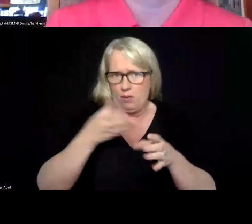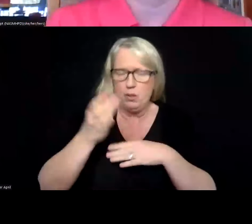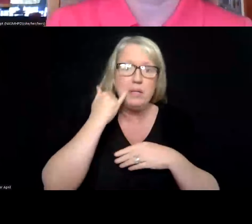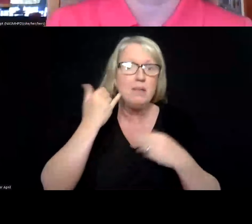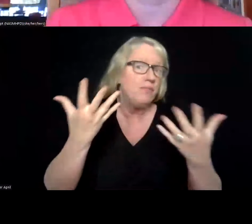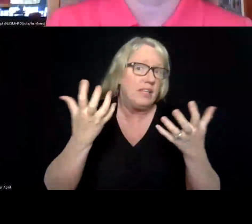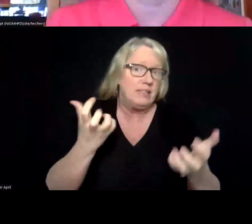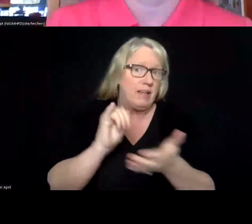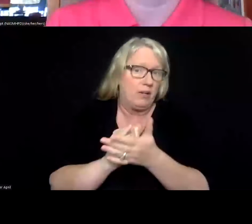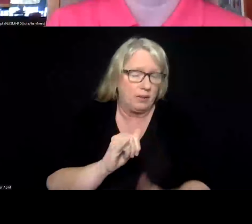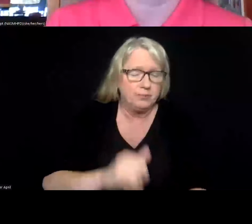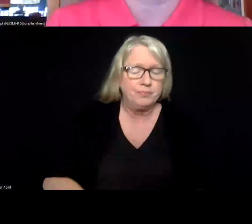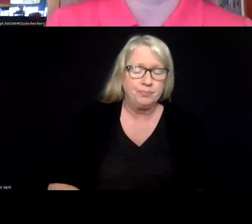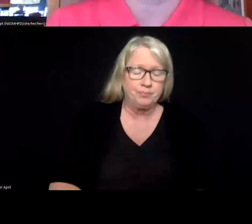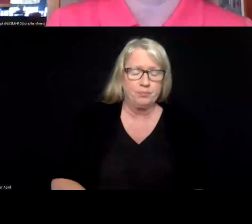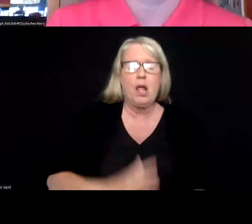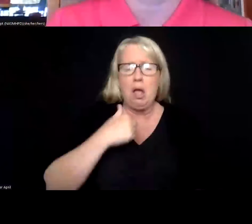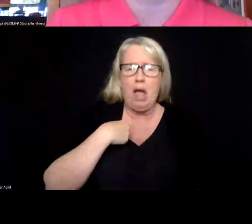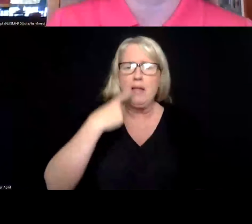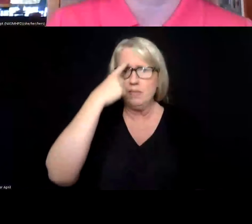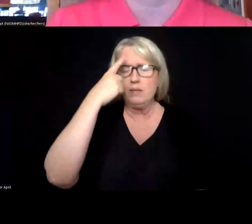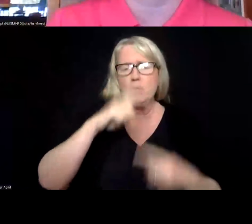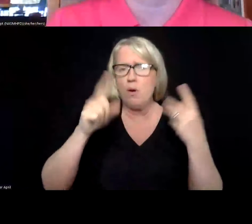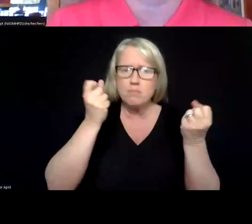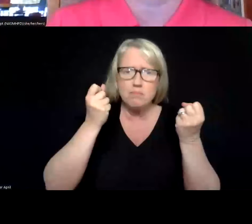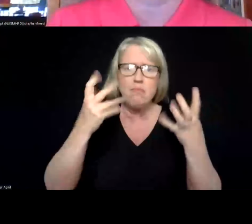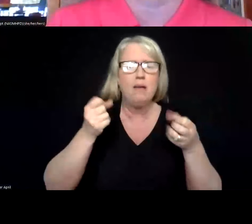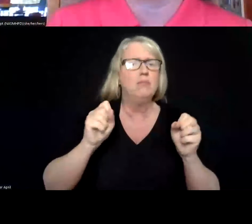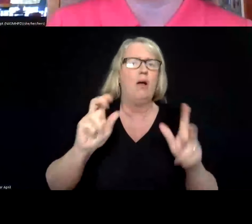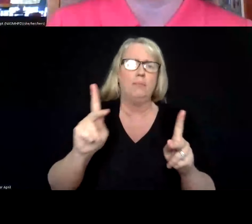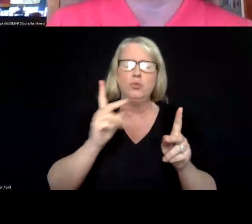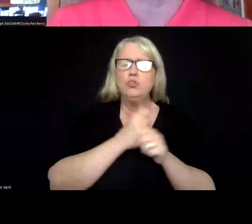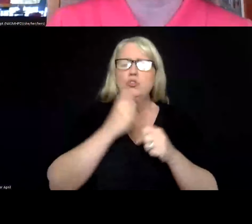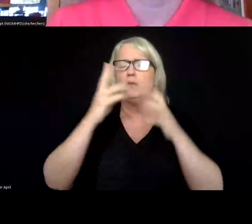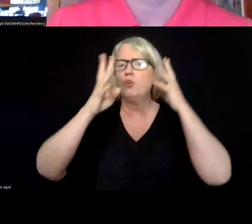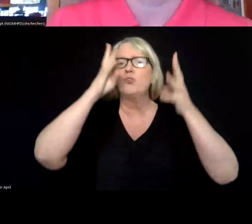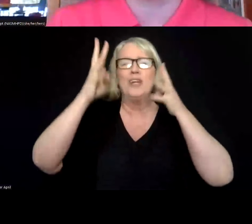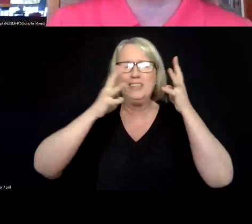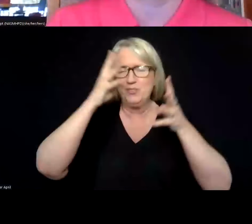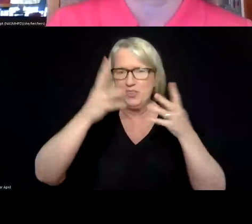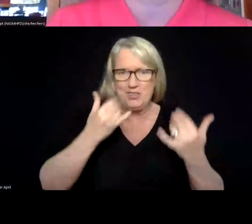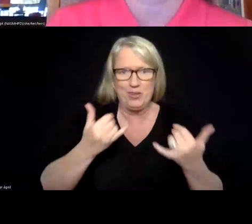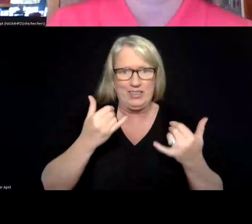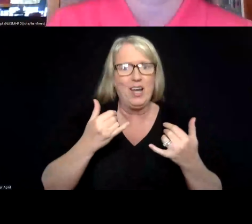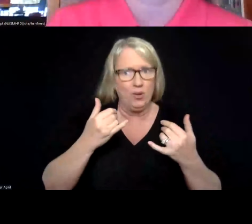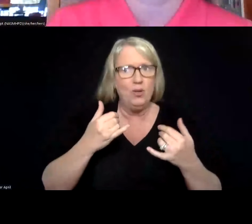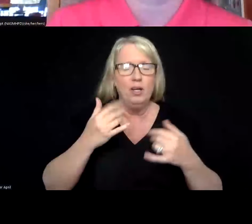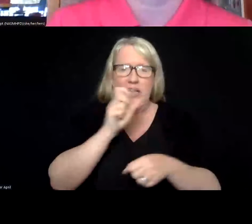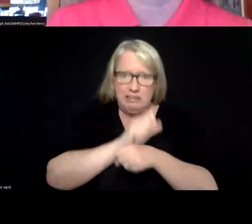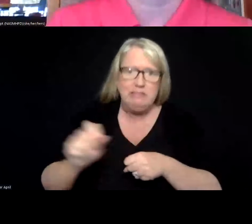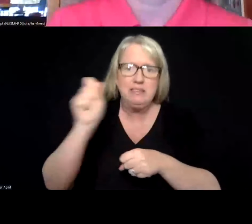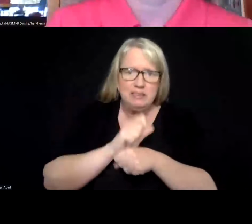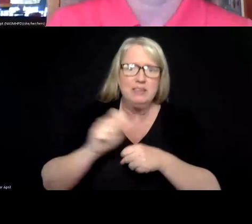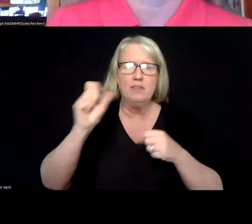that. So I think there's a lot of opportunity for creativity right now. As hard as this workforce issue